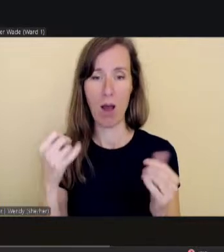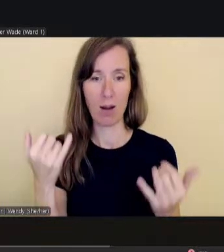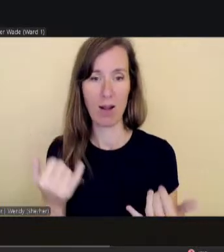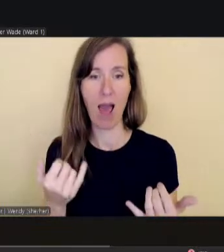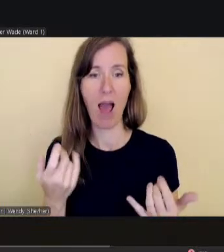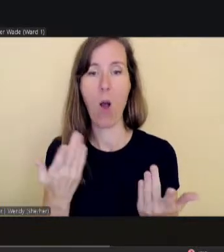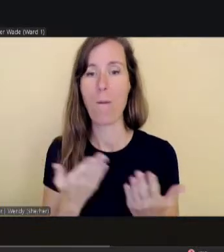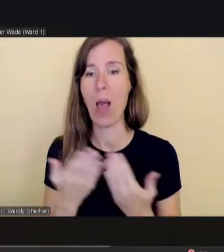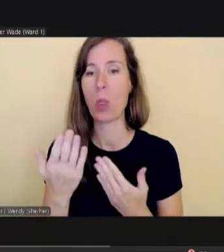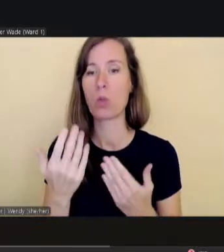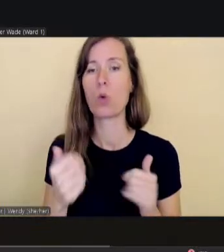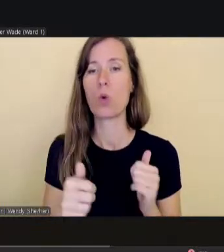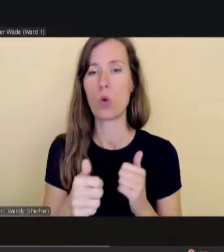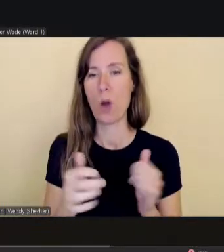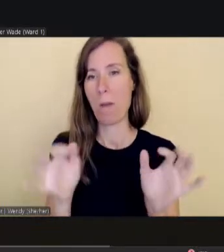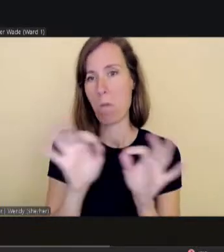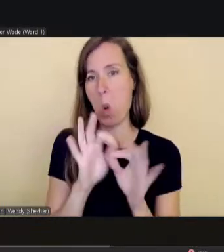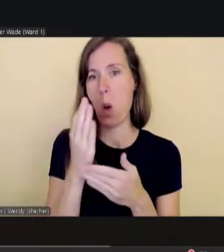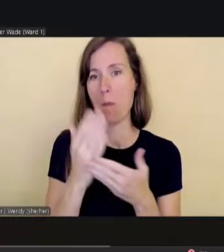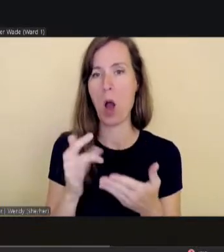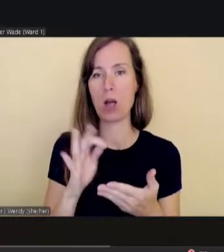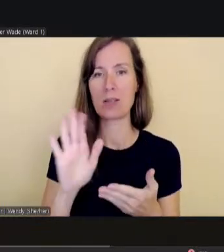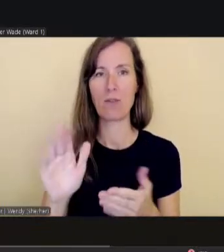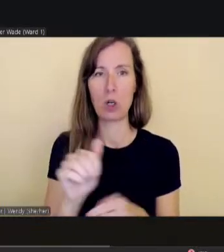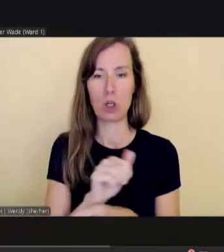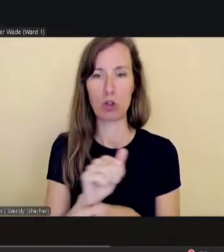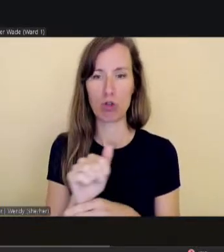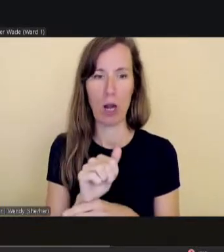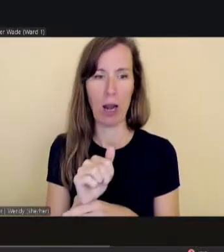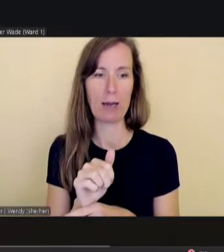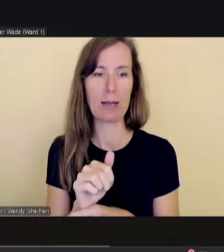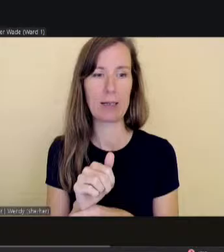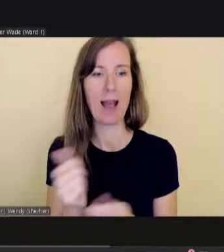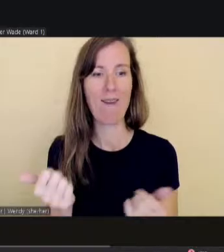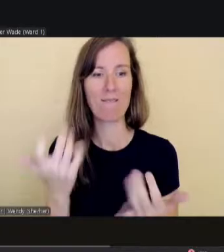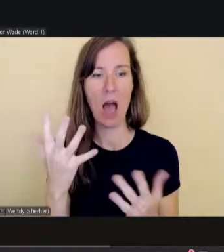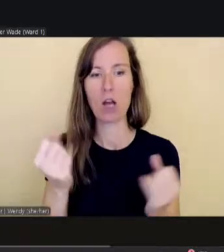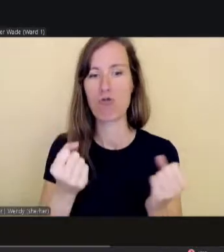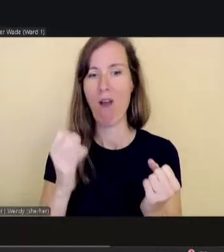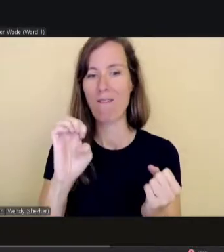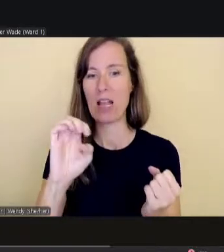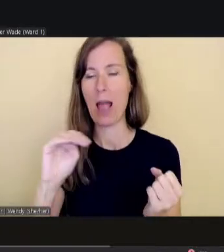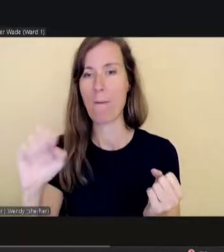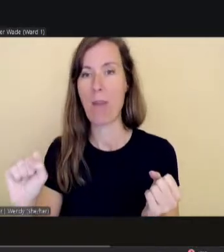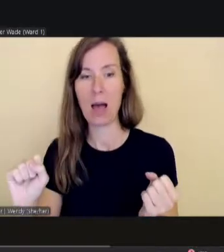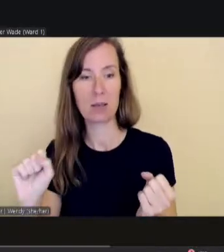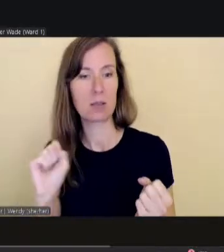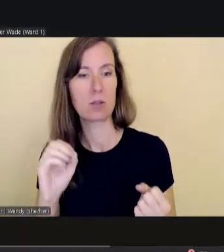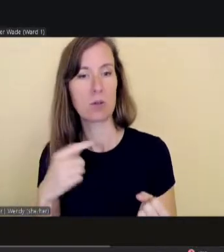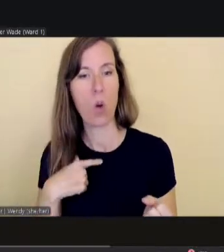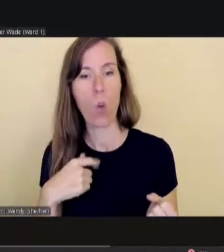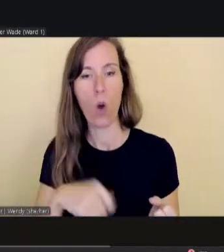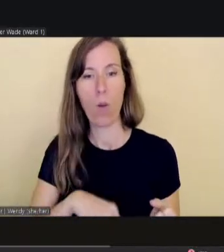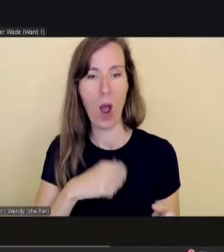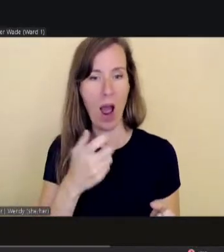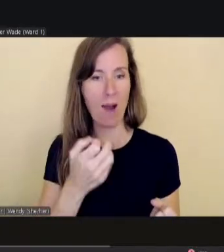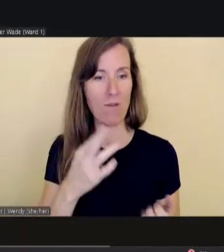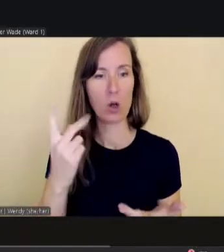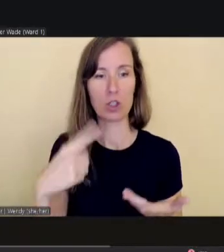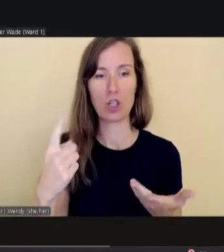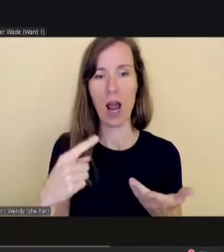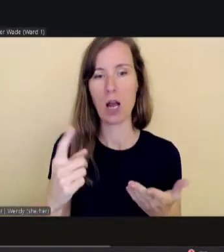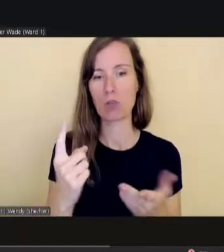we're proud of her. We check on her regularly and make sure she's doing it well. We also have one